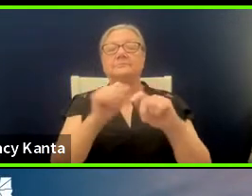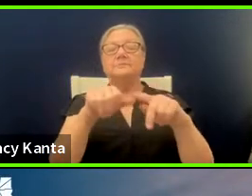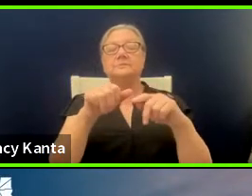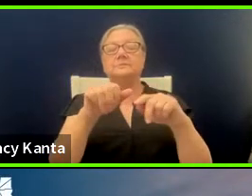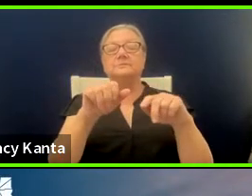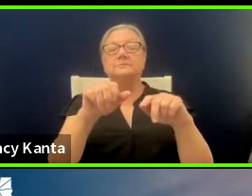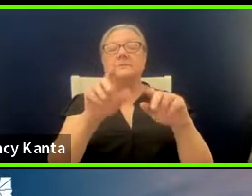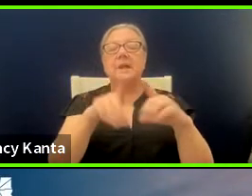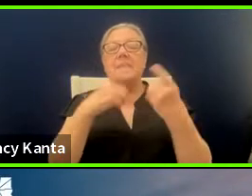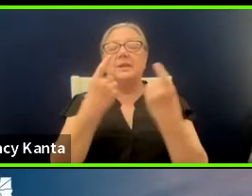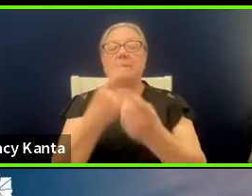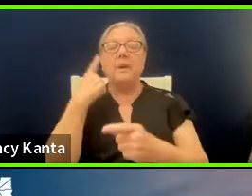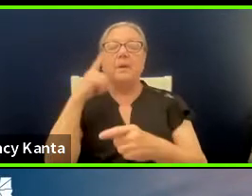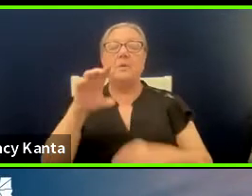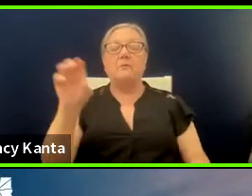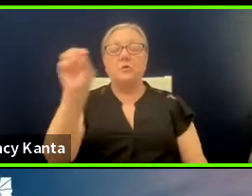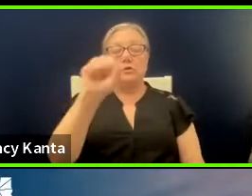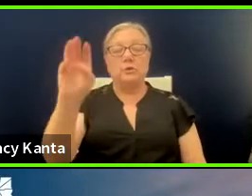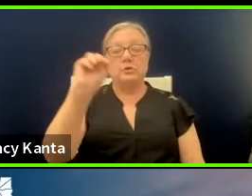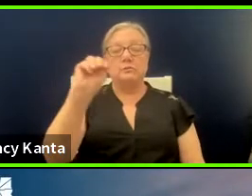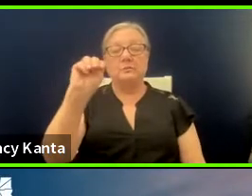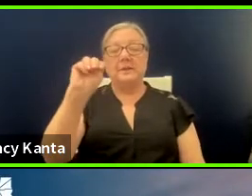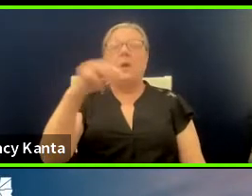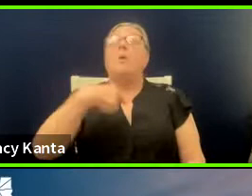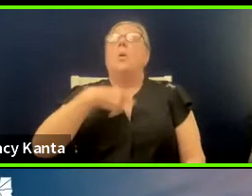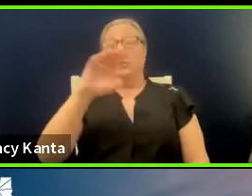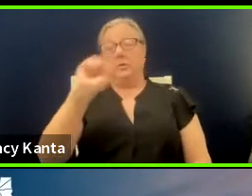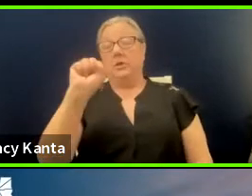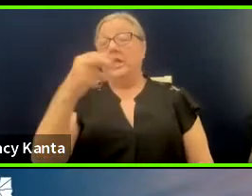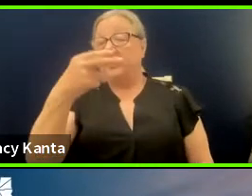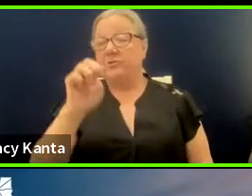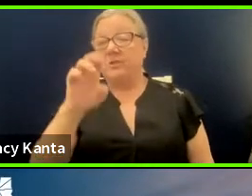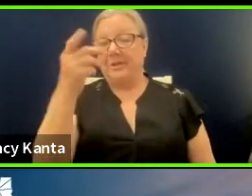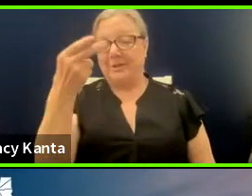media. She, her.